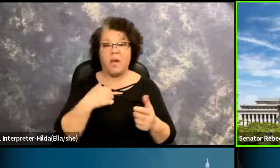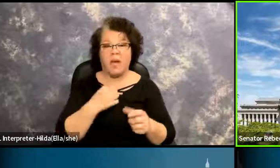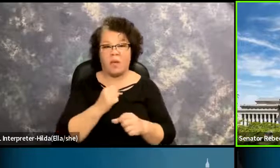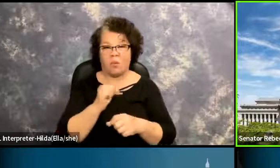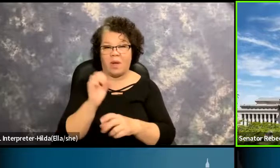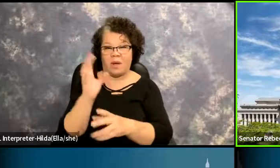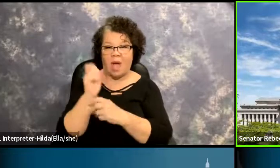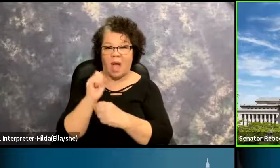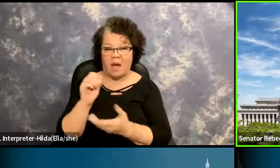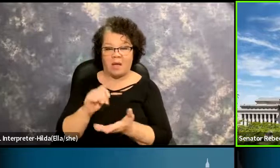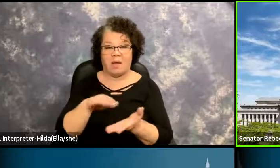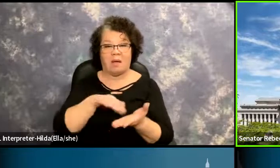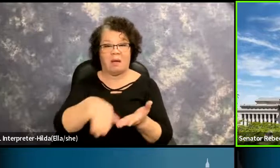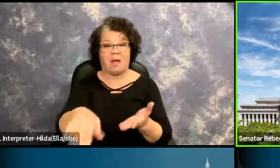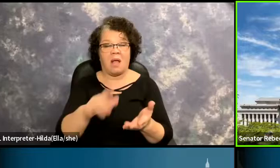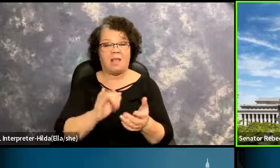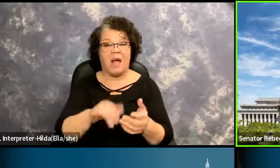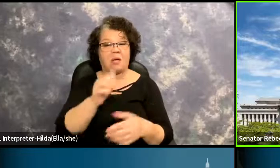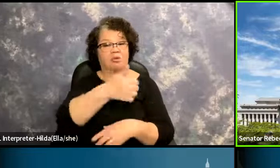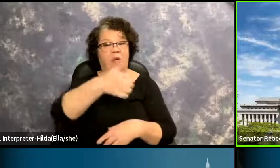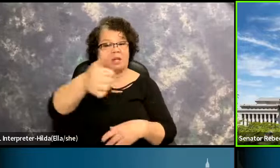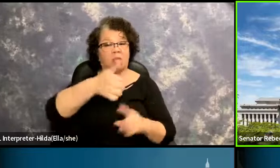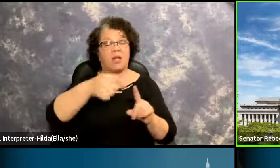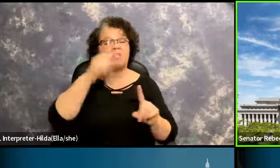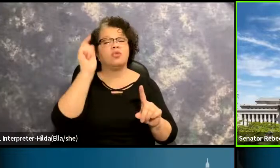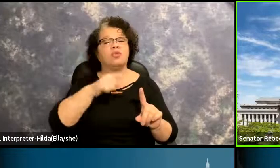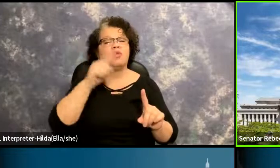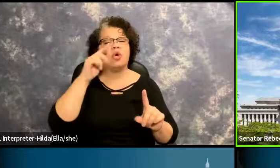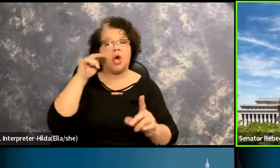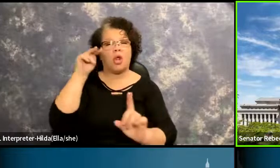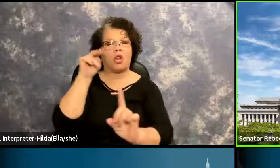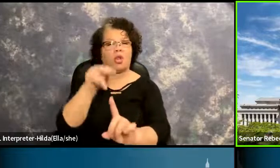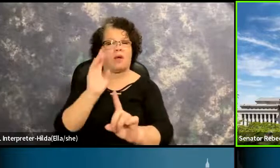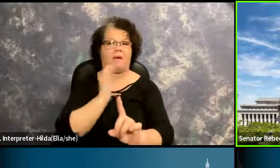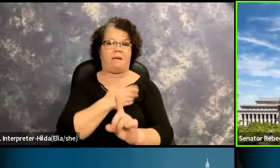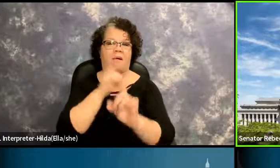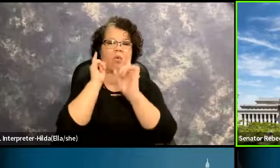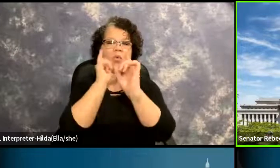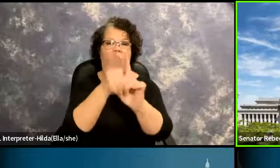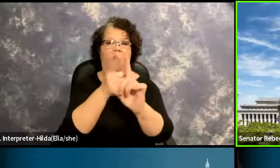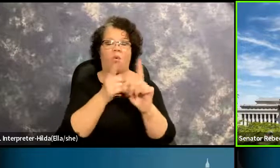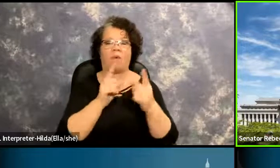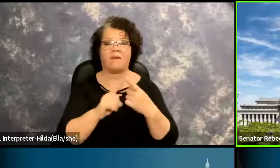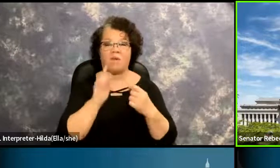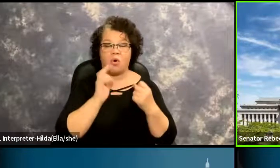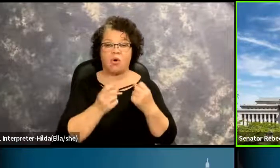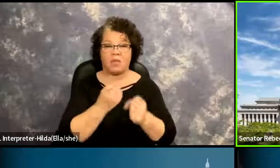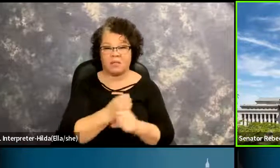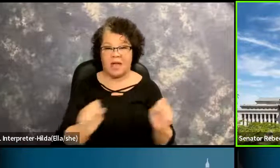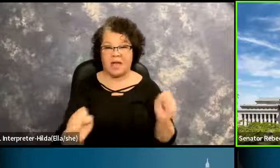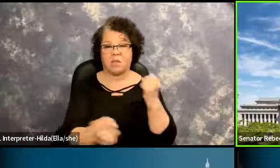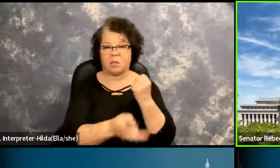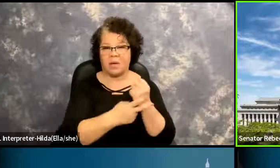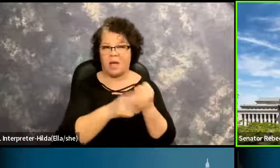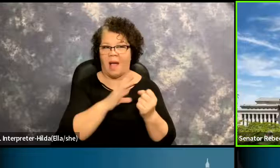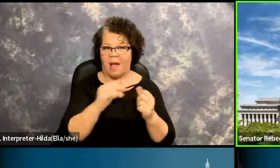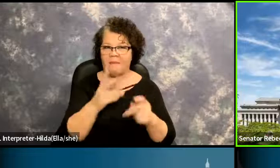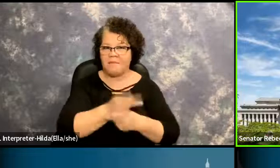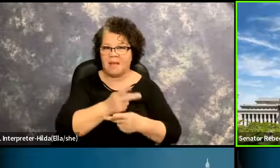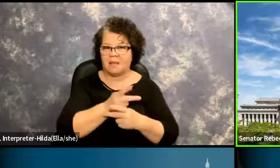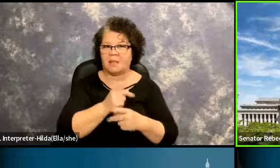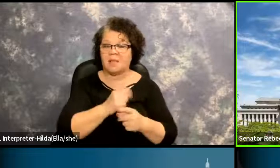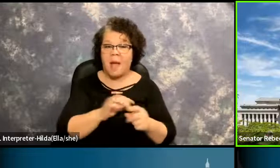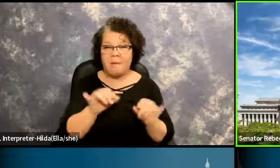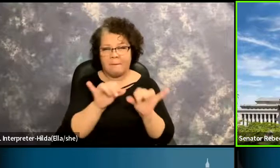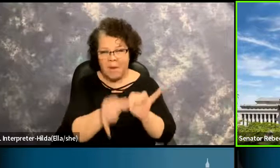transportation overall should look at our goals of safety and preservation and maintenance and measure our,